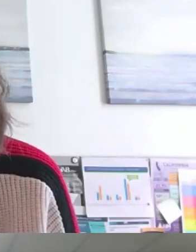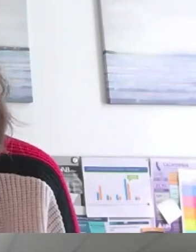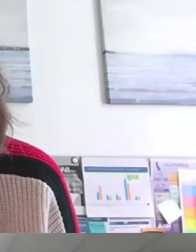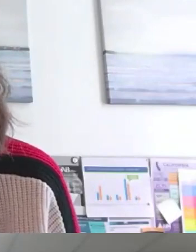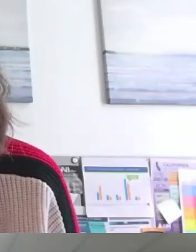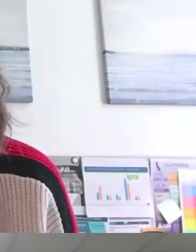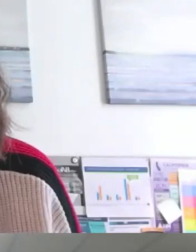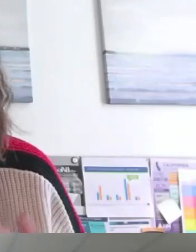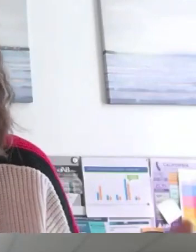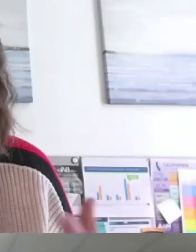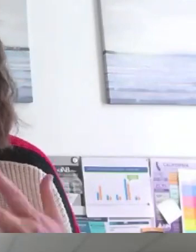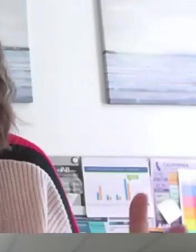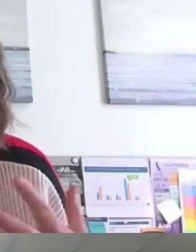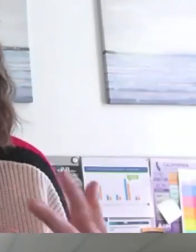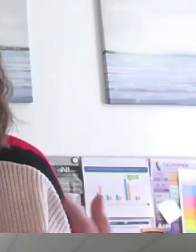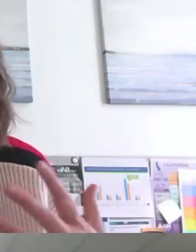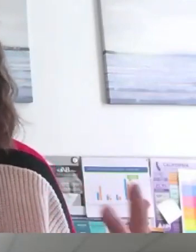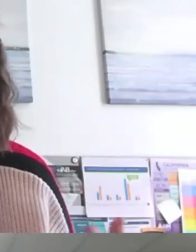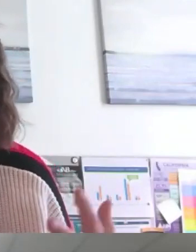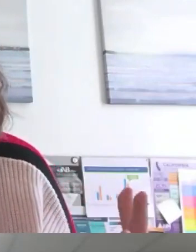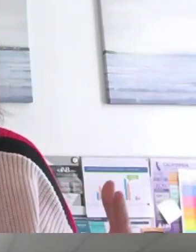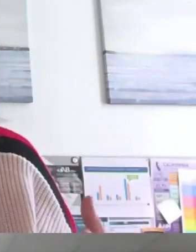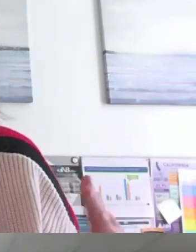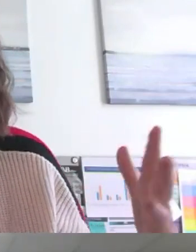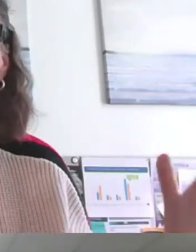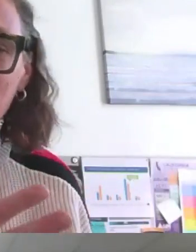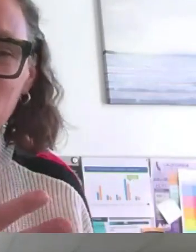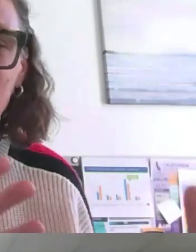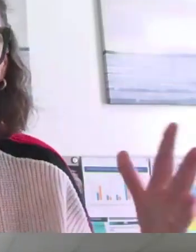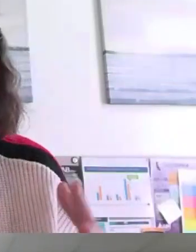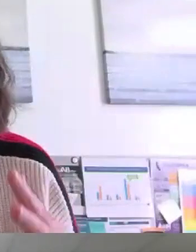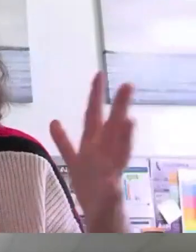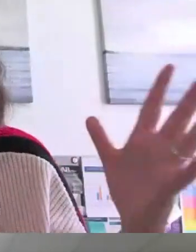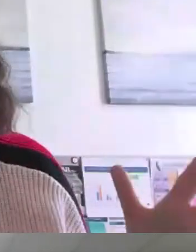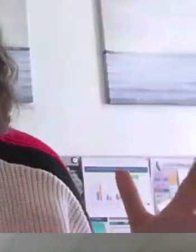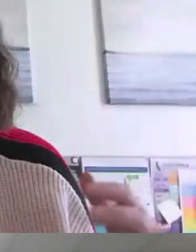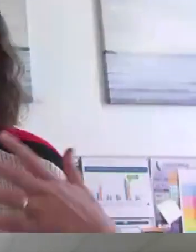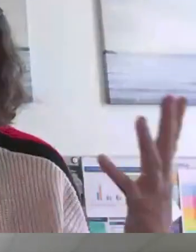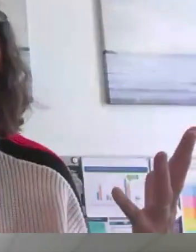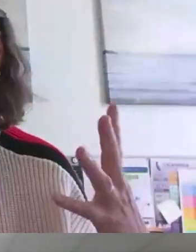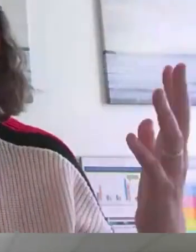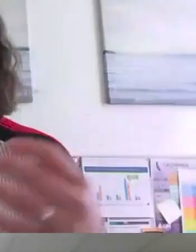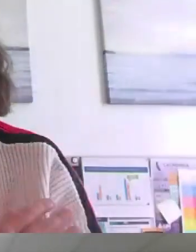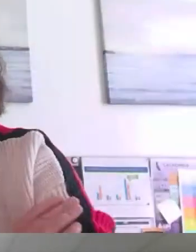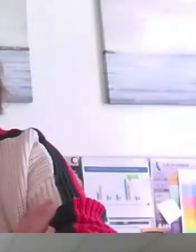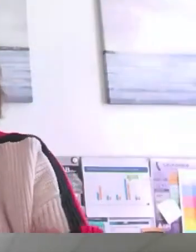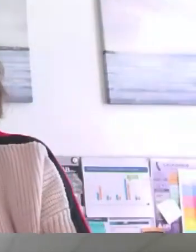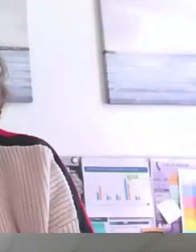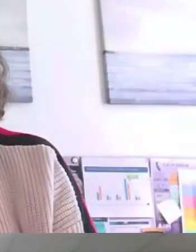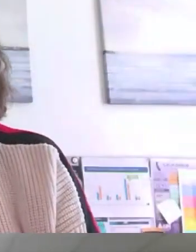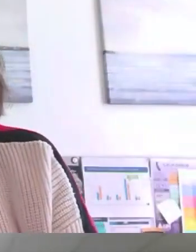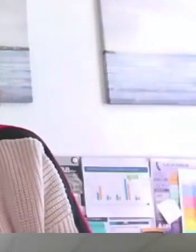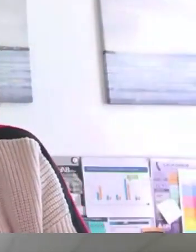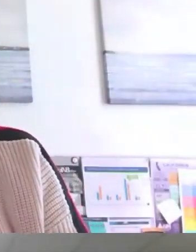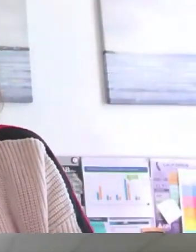dementia. Interesting to think about, Catherine, whether this committee should make recommendations or write a letter but no, I